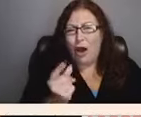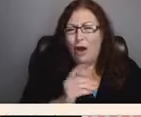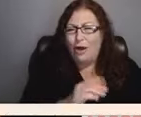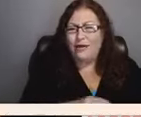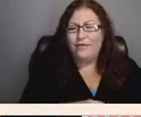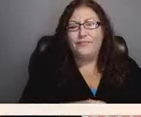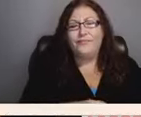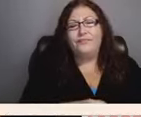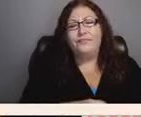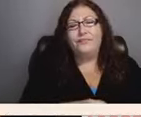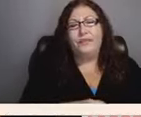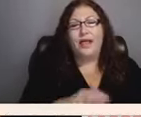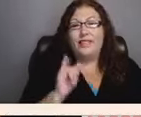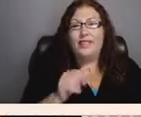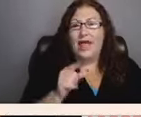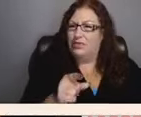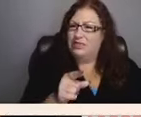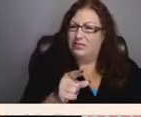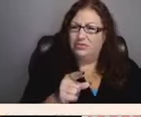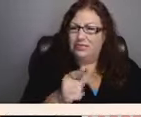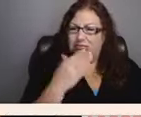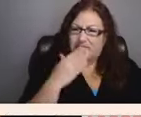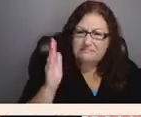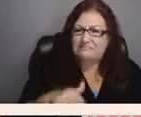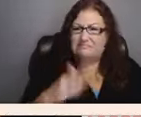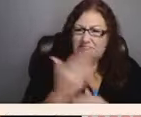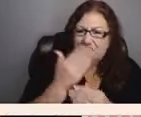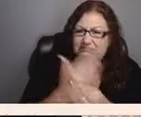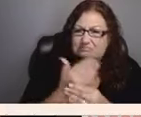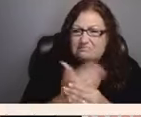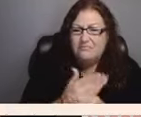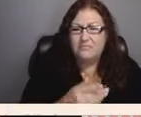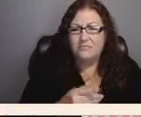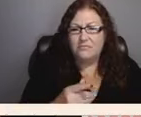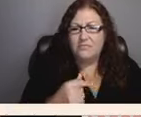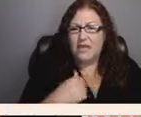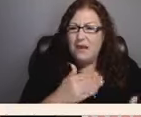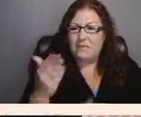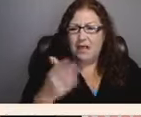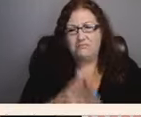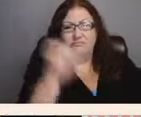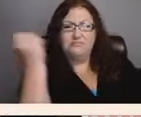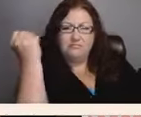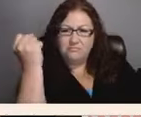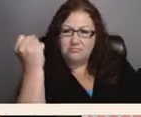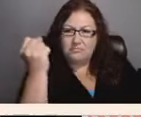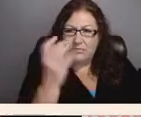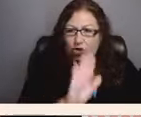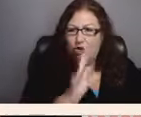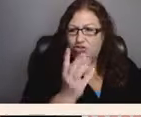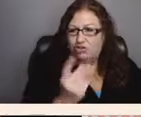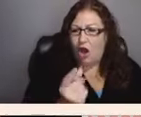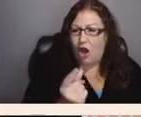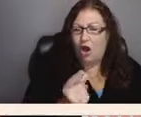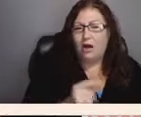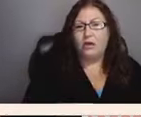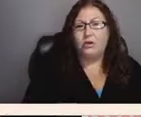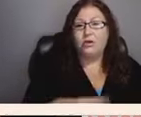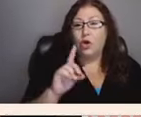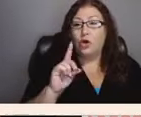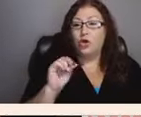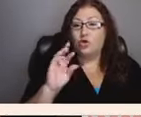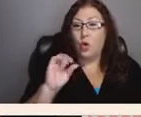was a menace, and that she was going to take Toto away. So Dorothy left the